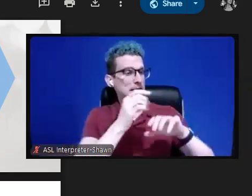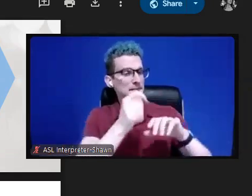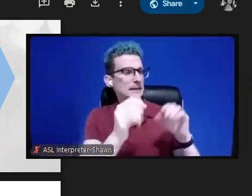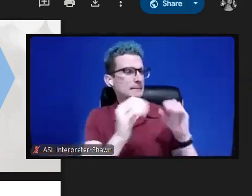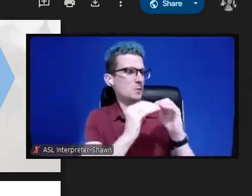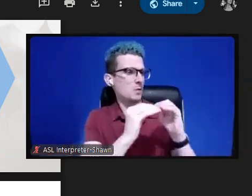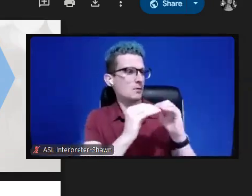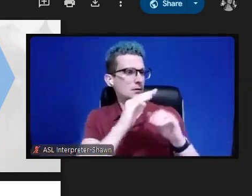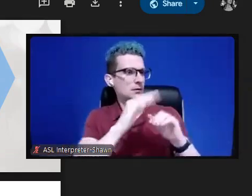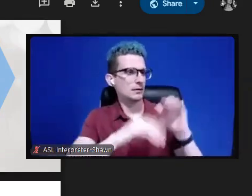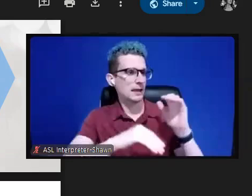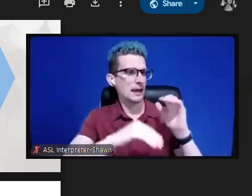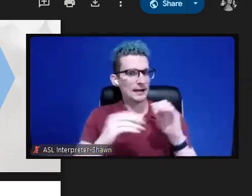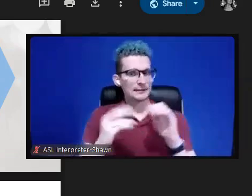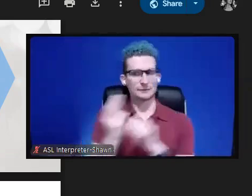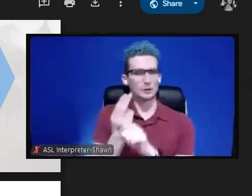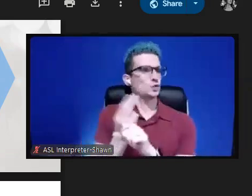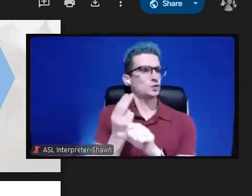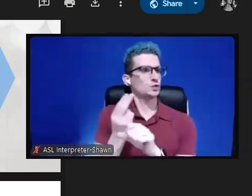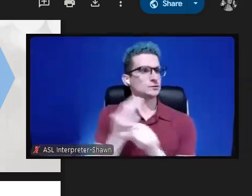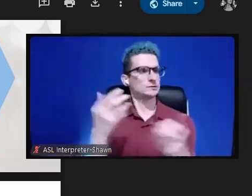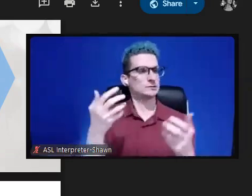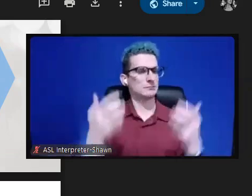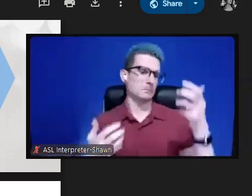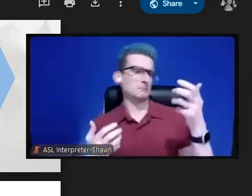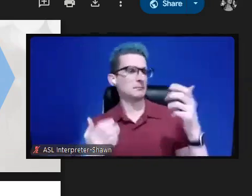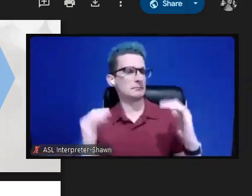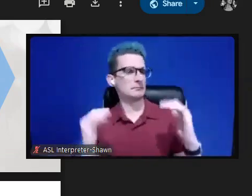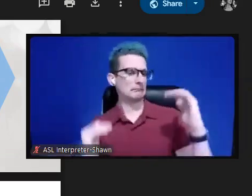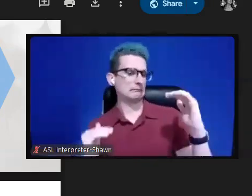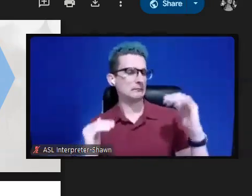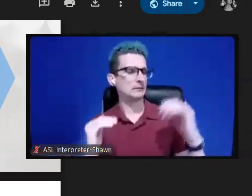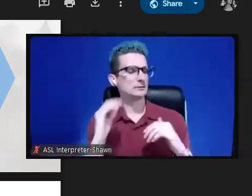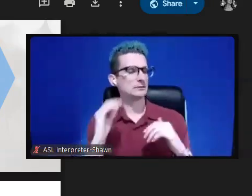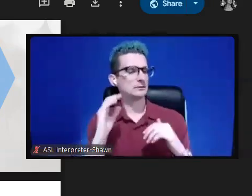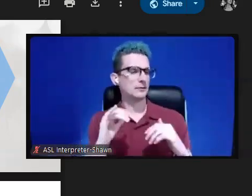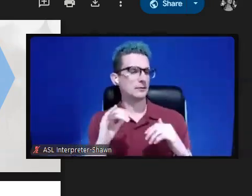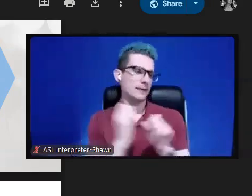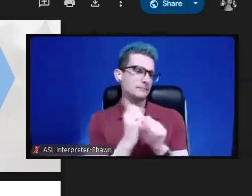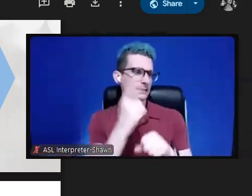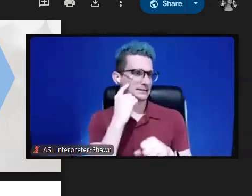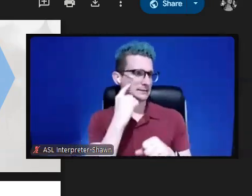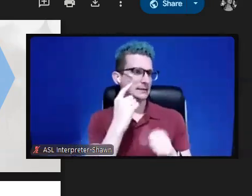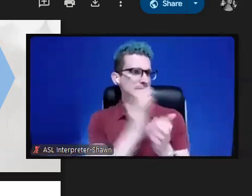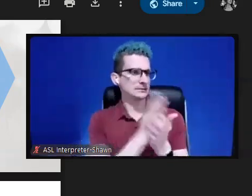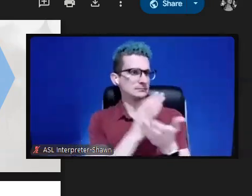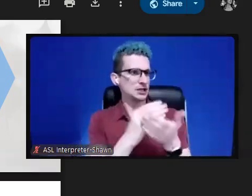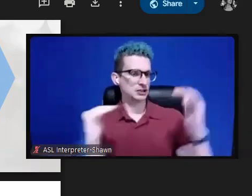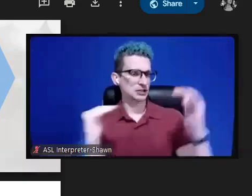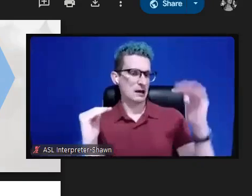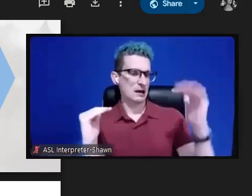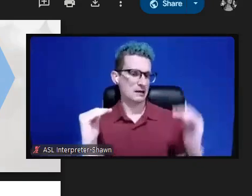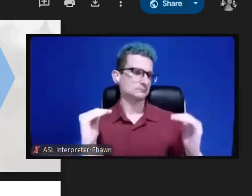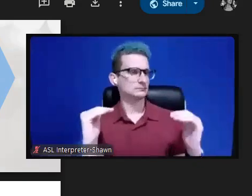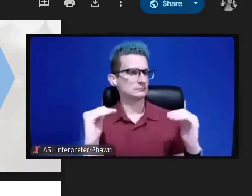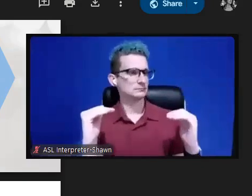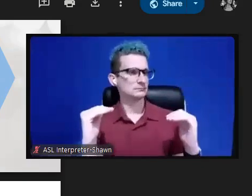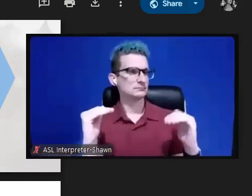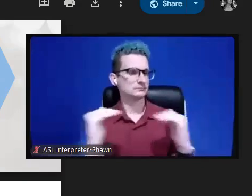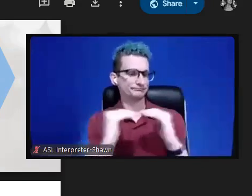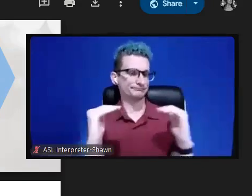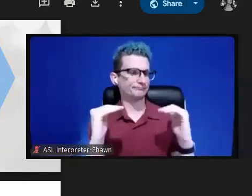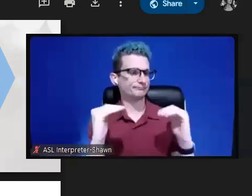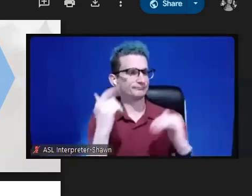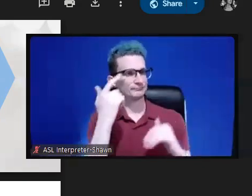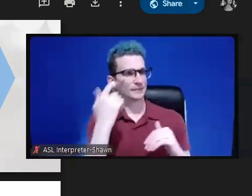so I think that's where it made sense to adjust the budget back, because it no longer needed to be, we kind of